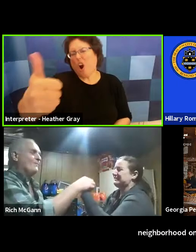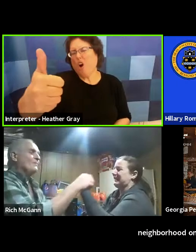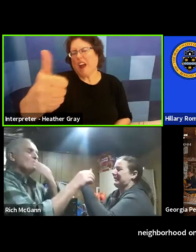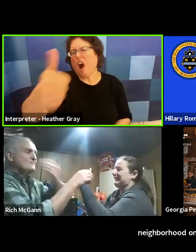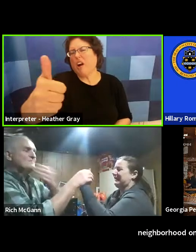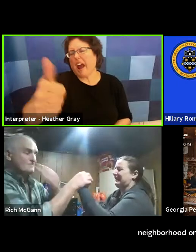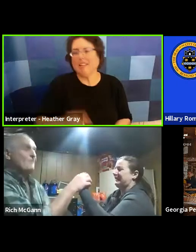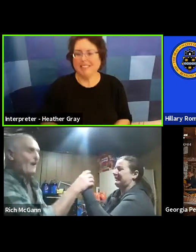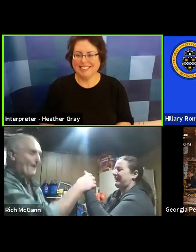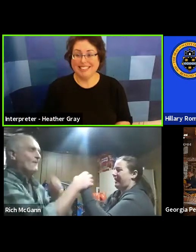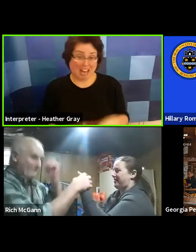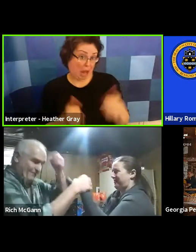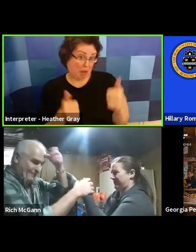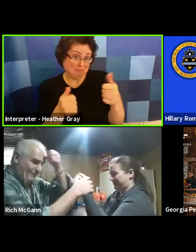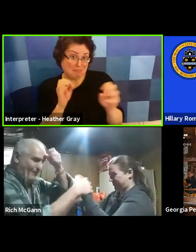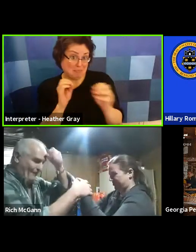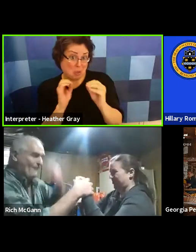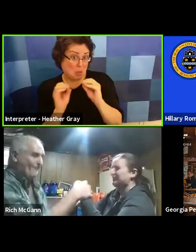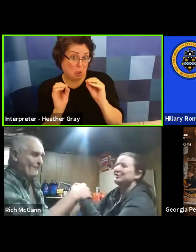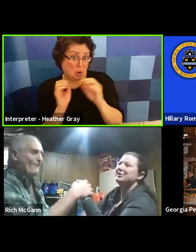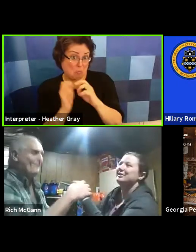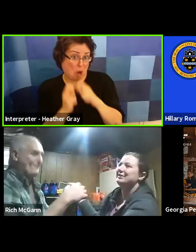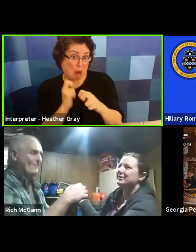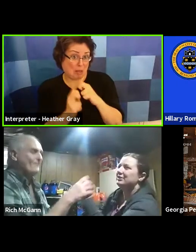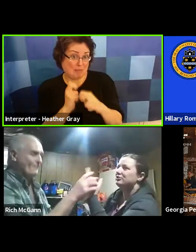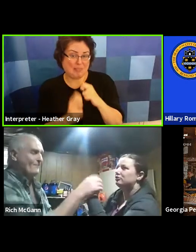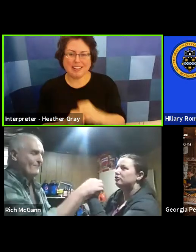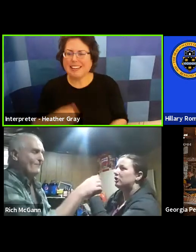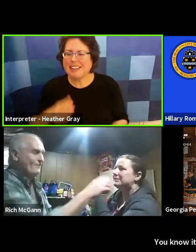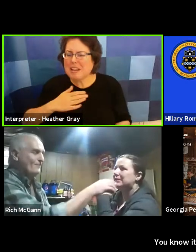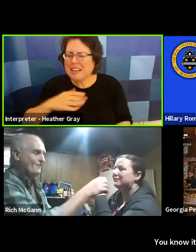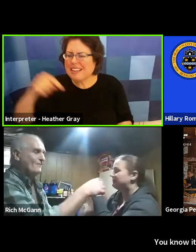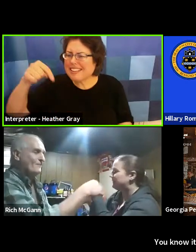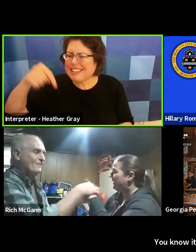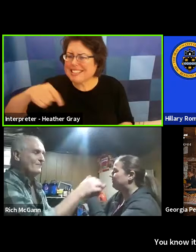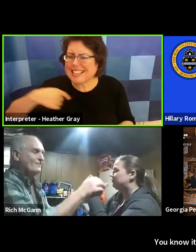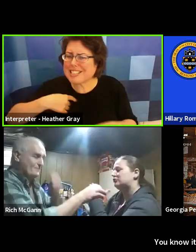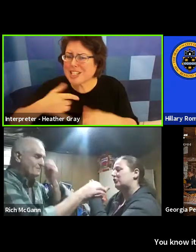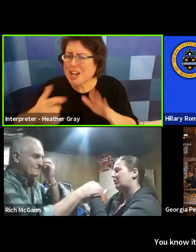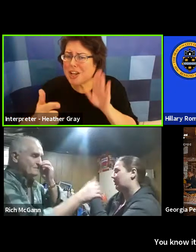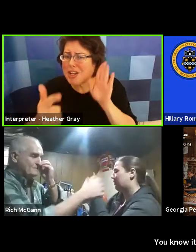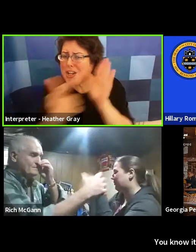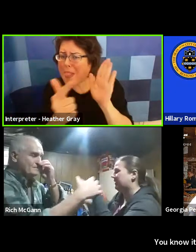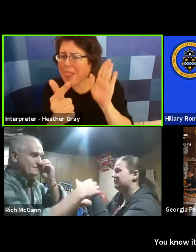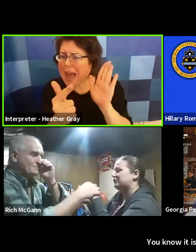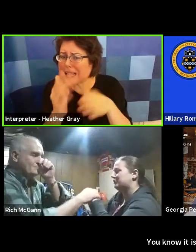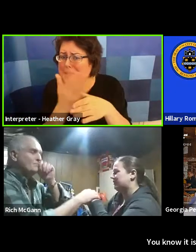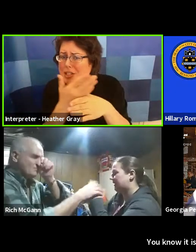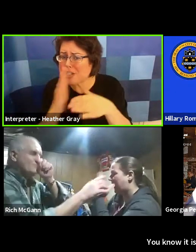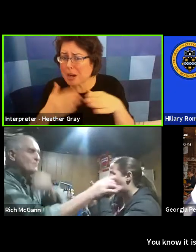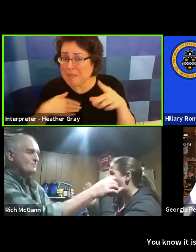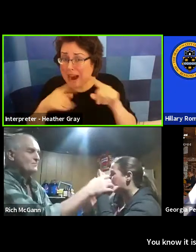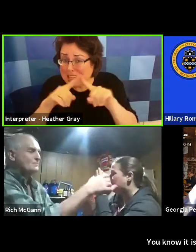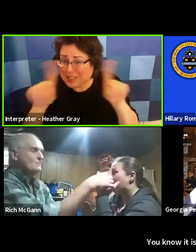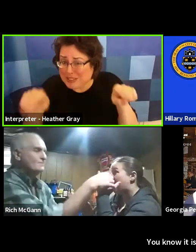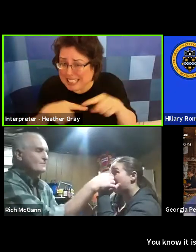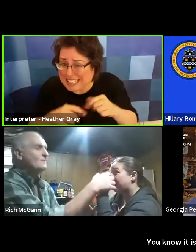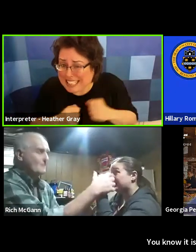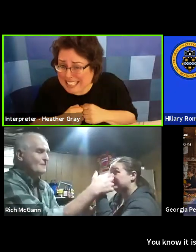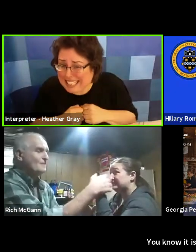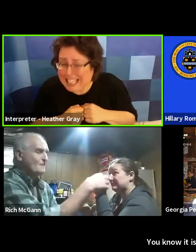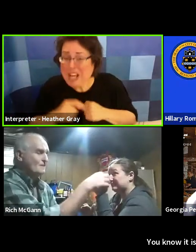Okay, no problem. You know, it's not letting me share my screen, and I don't know if that's on mine or yours. Do any of you